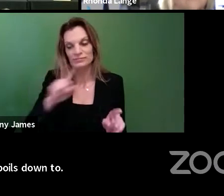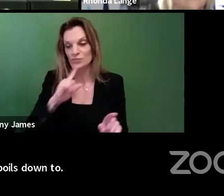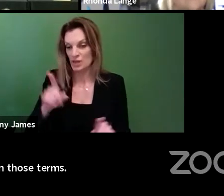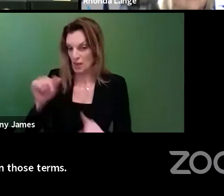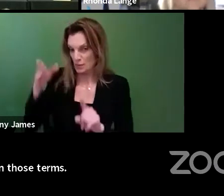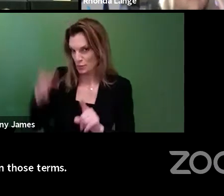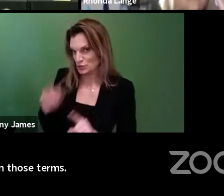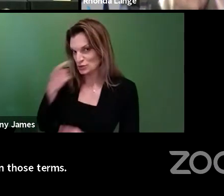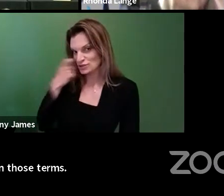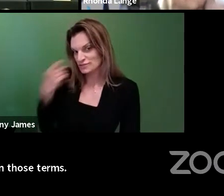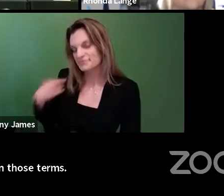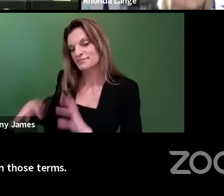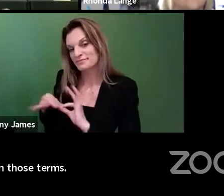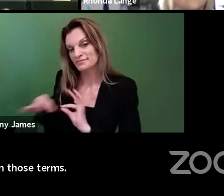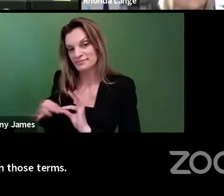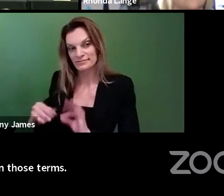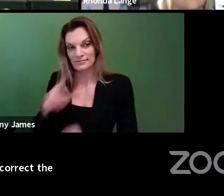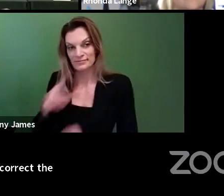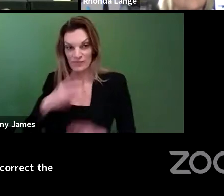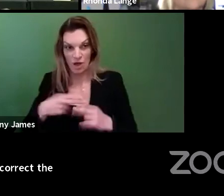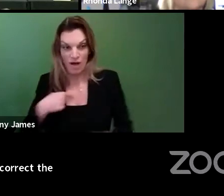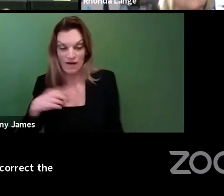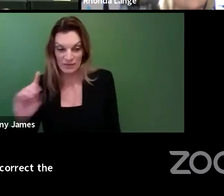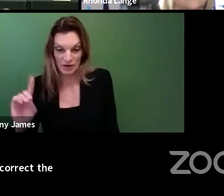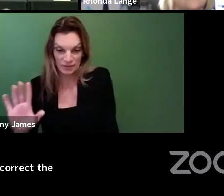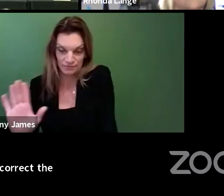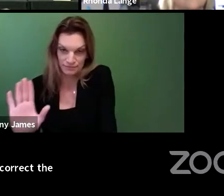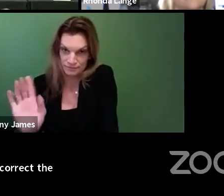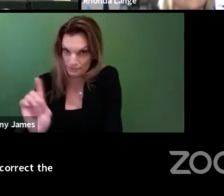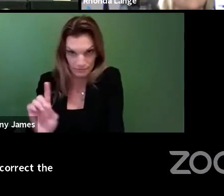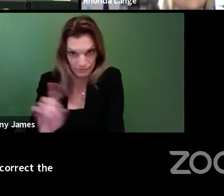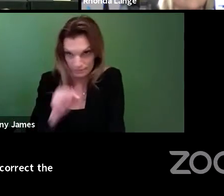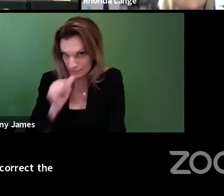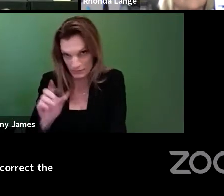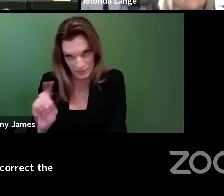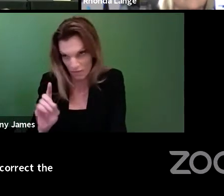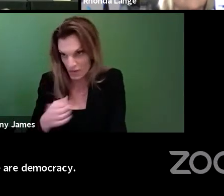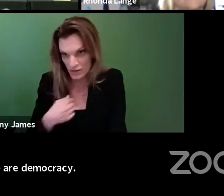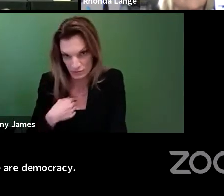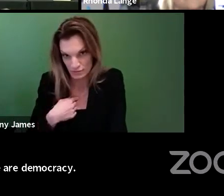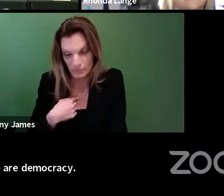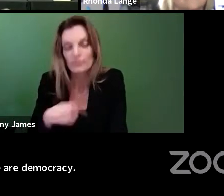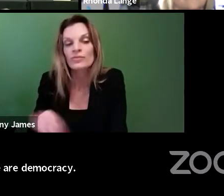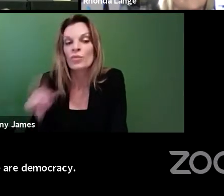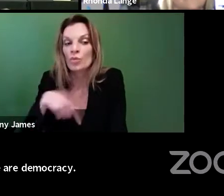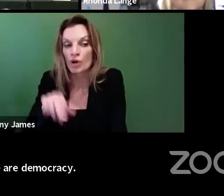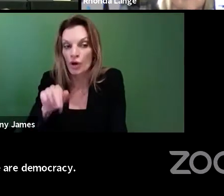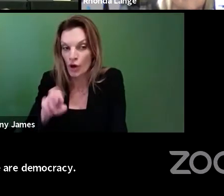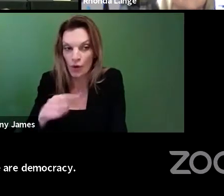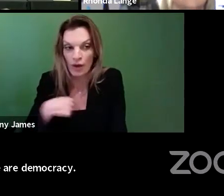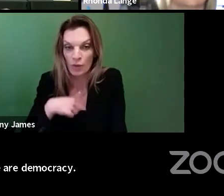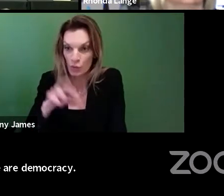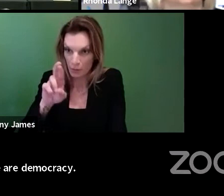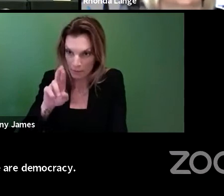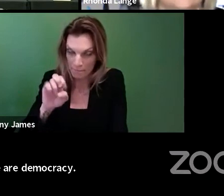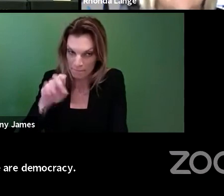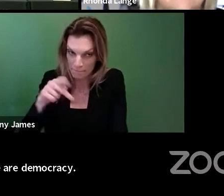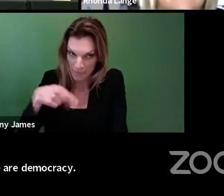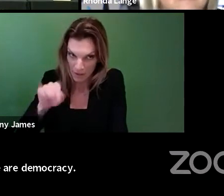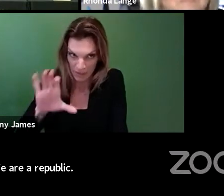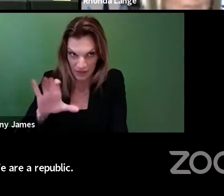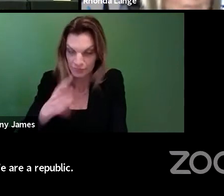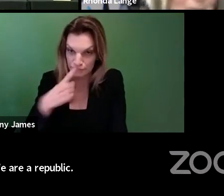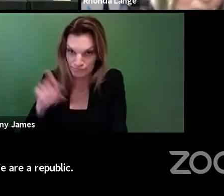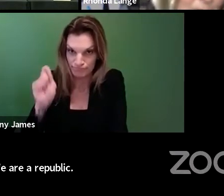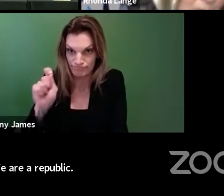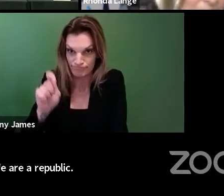gentleman when he said that we are a democracy. We are not a democracy. We are a republic. I hope you keep that in mind. Thank you